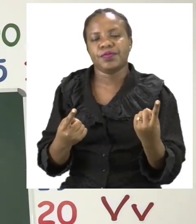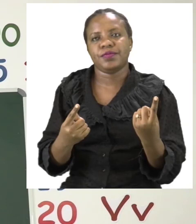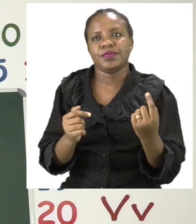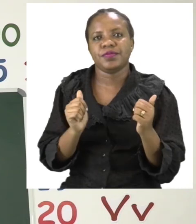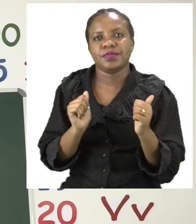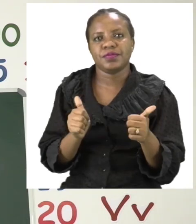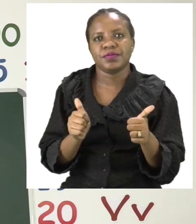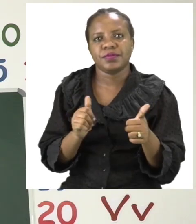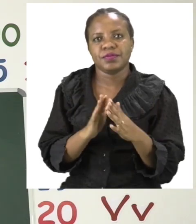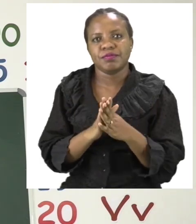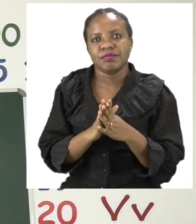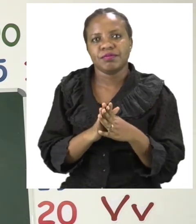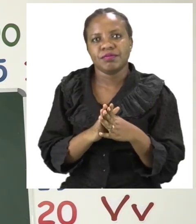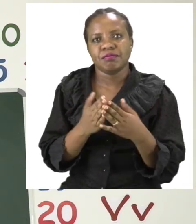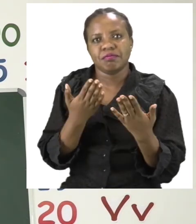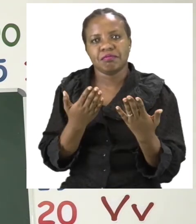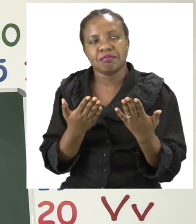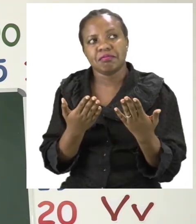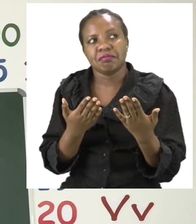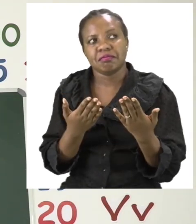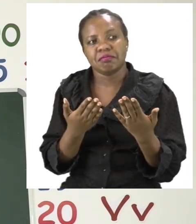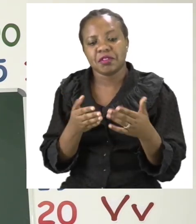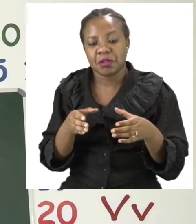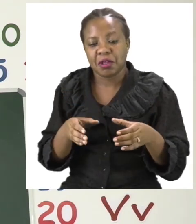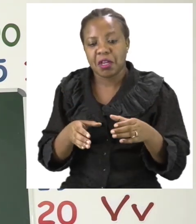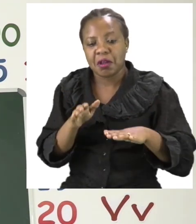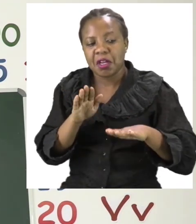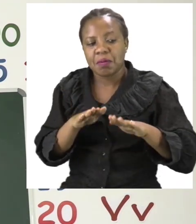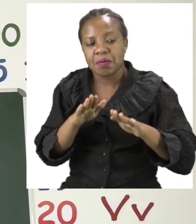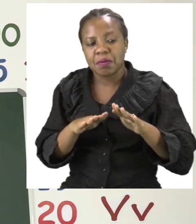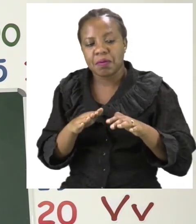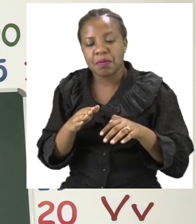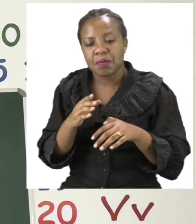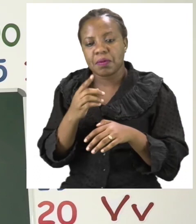Now, let's see if we can call Zoshi with our special traditional drum.